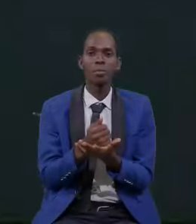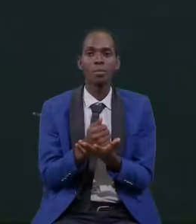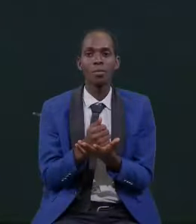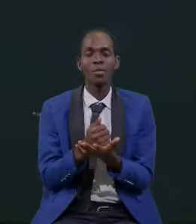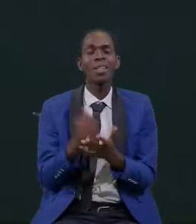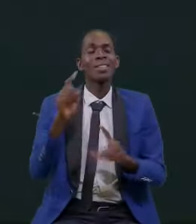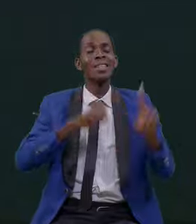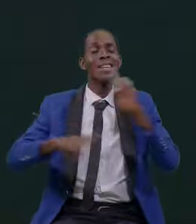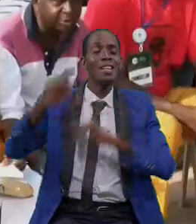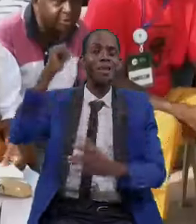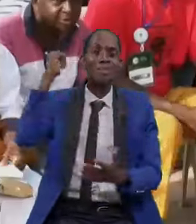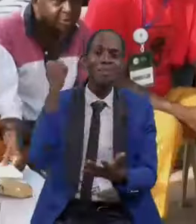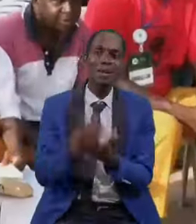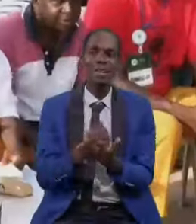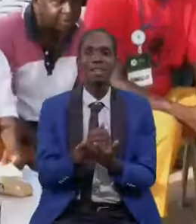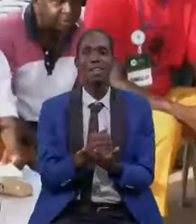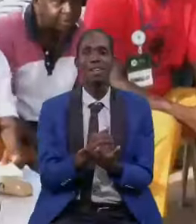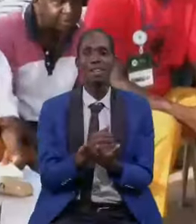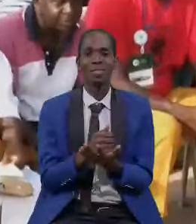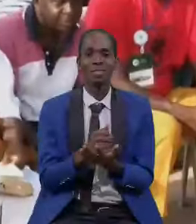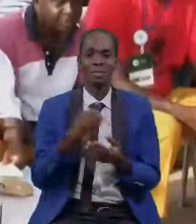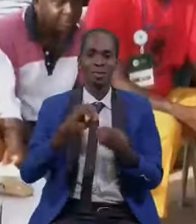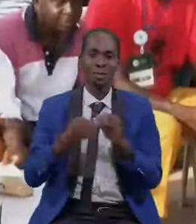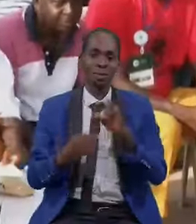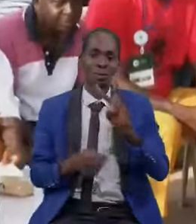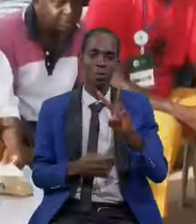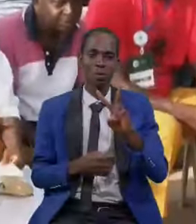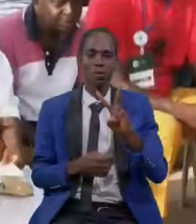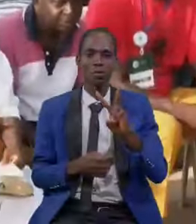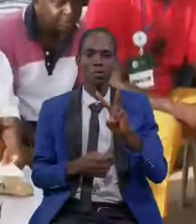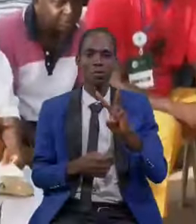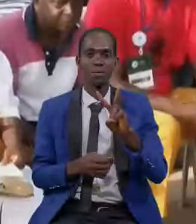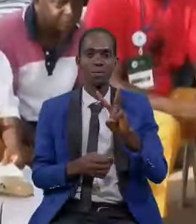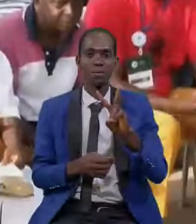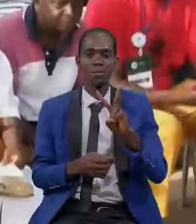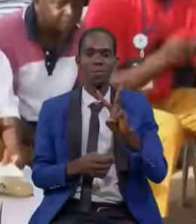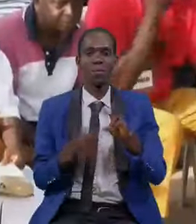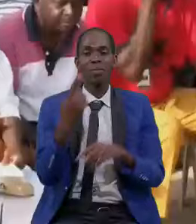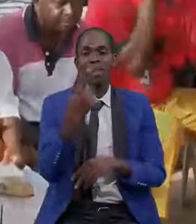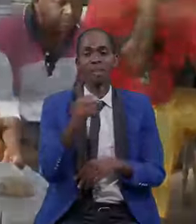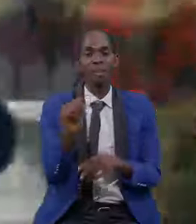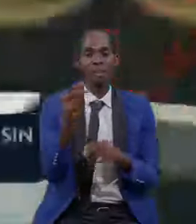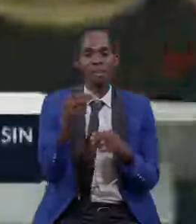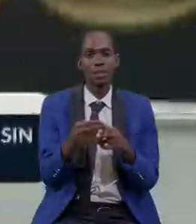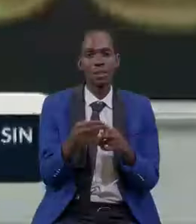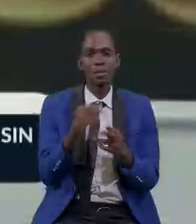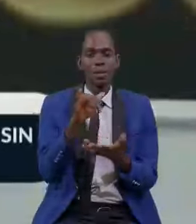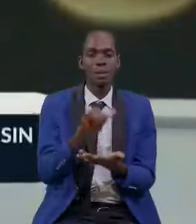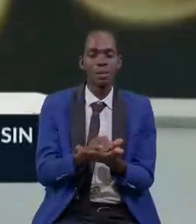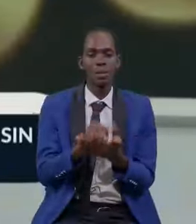Amen. Look at number two here. Number two here, it's the name that saves